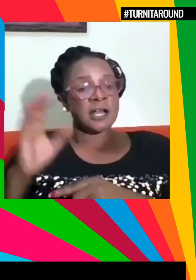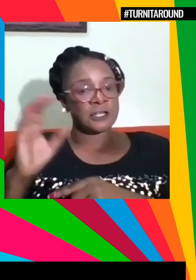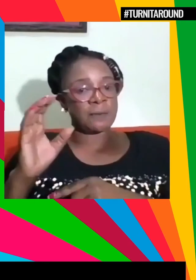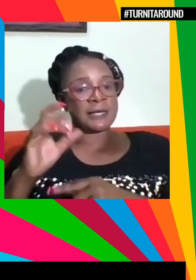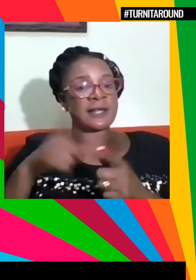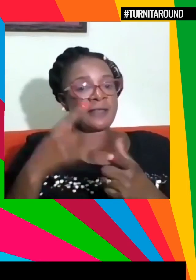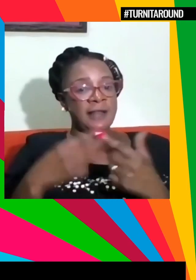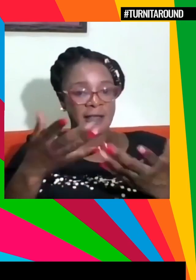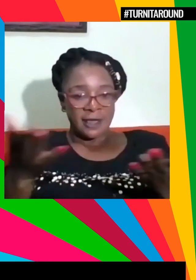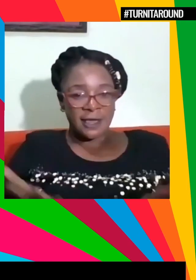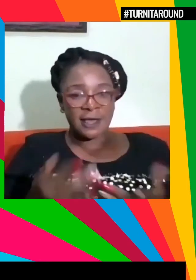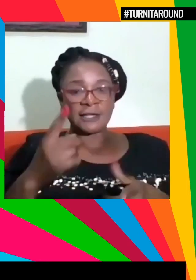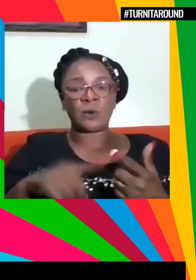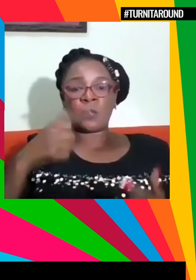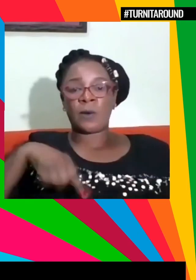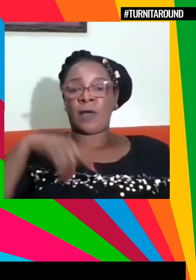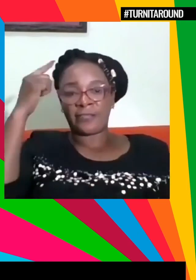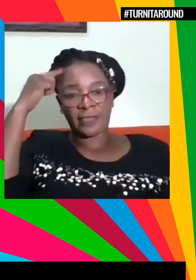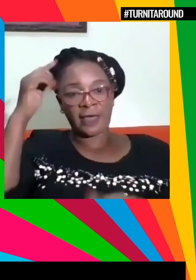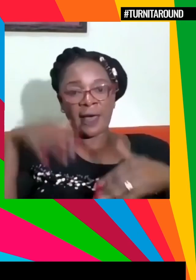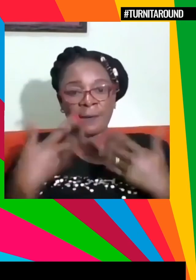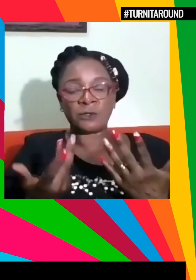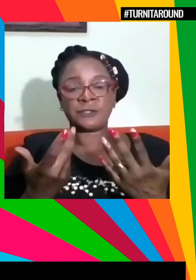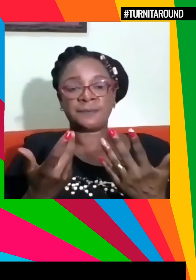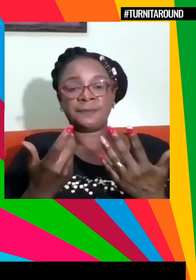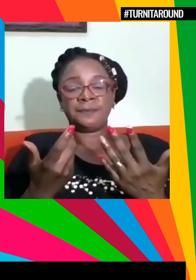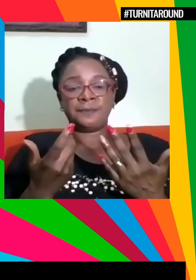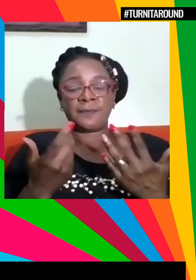what we're thinking about doing. And the